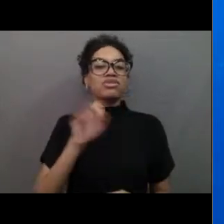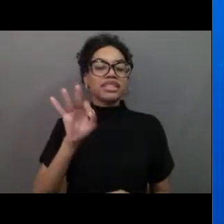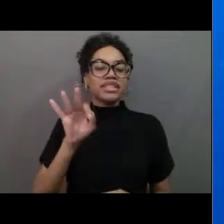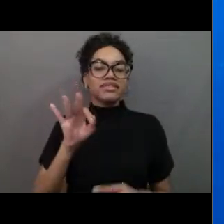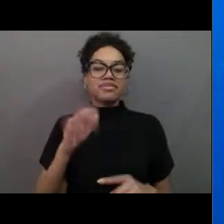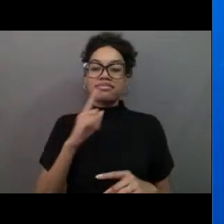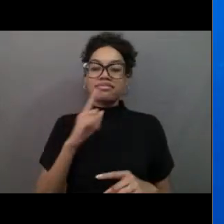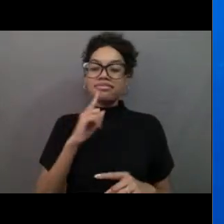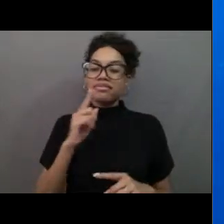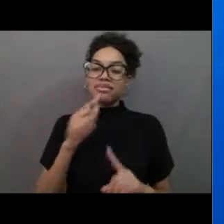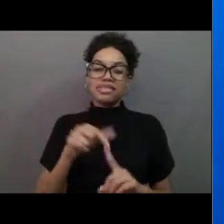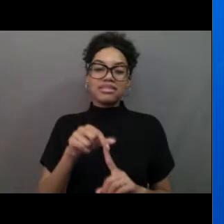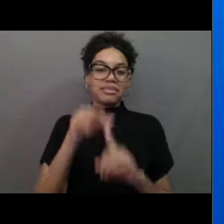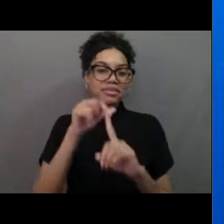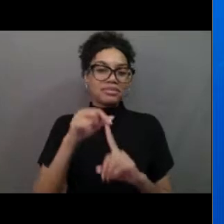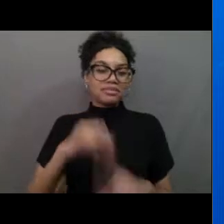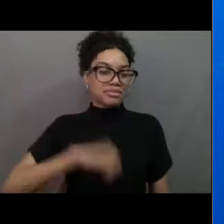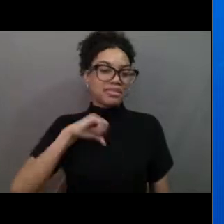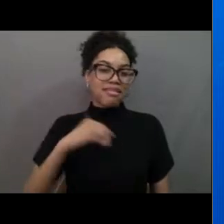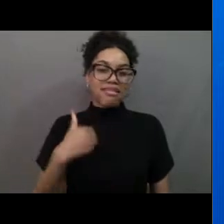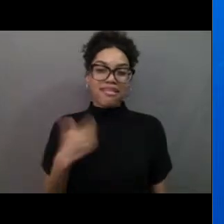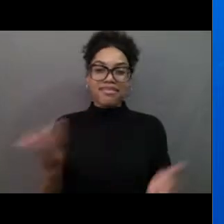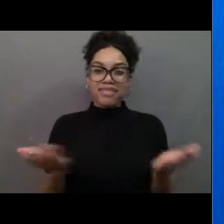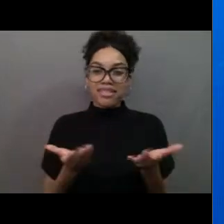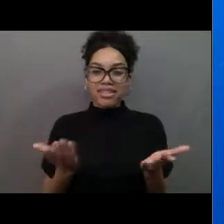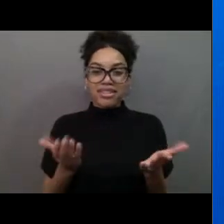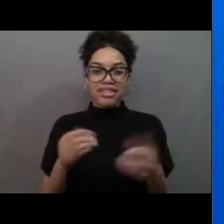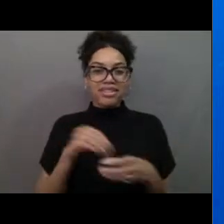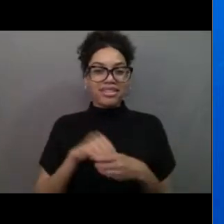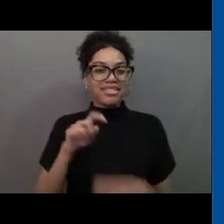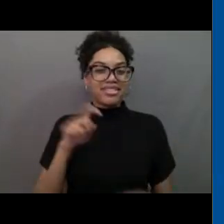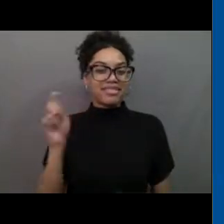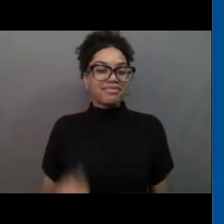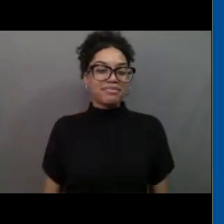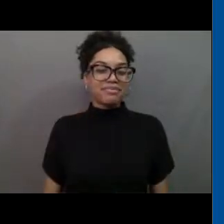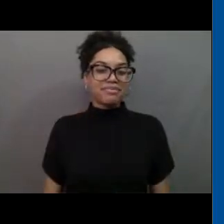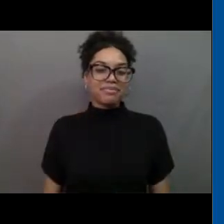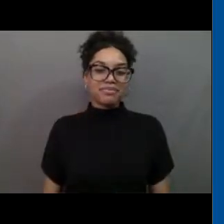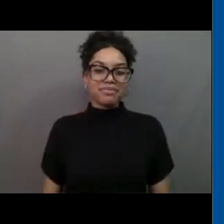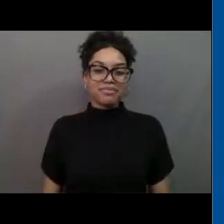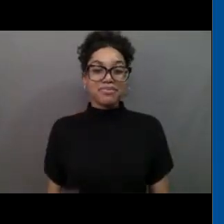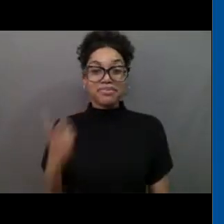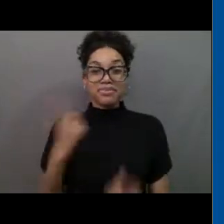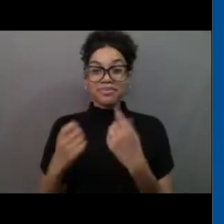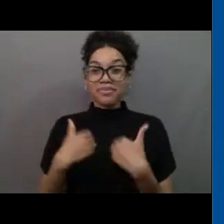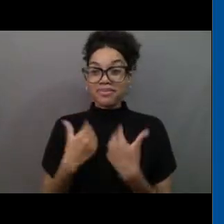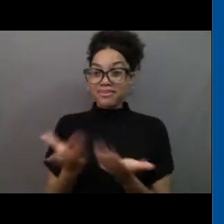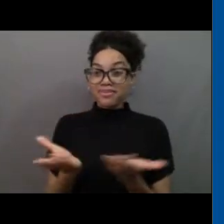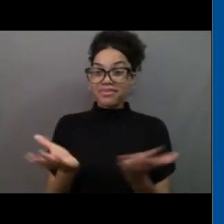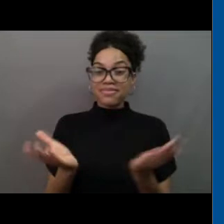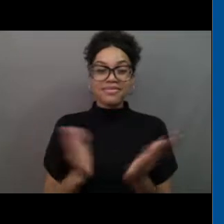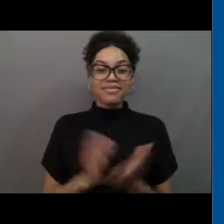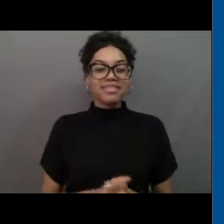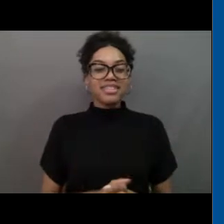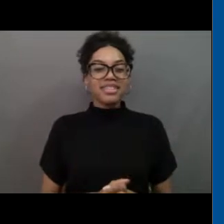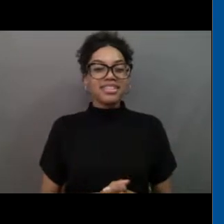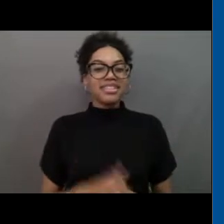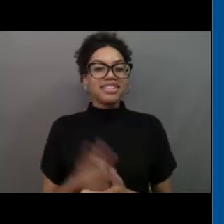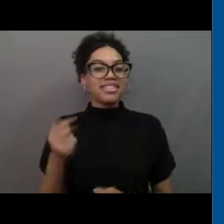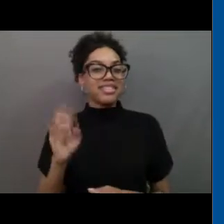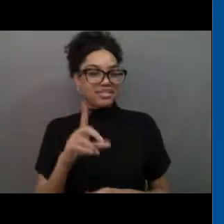Caribbean, and we're very proud to have them here off the coast of Texas. Questions? Excellent. Well, we do